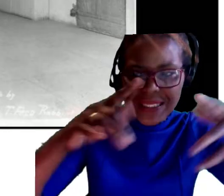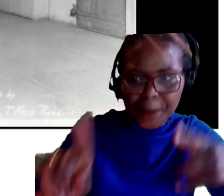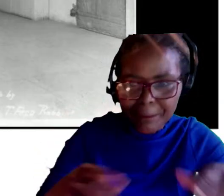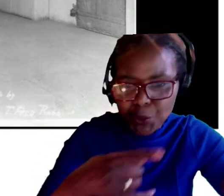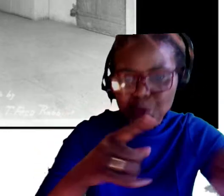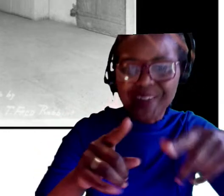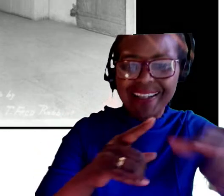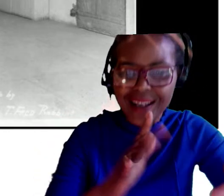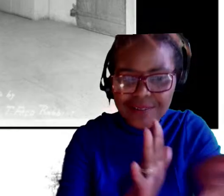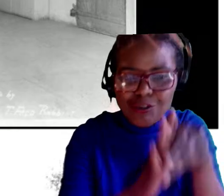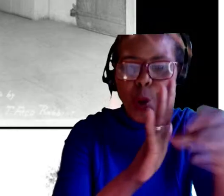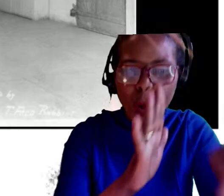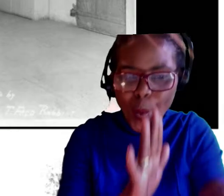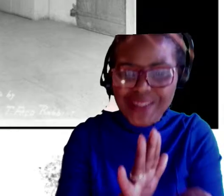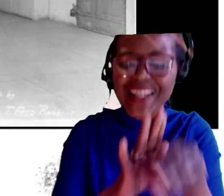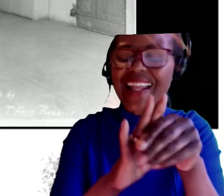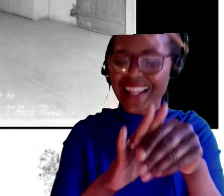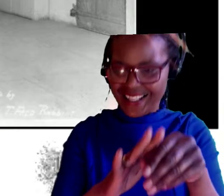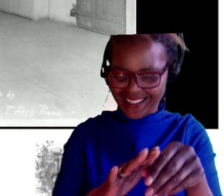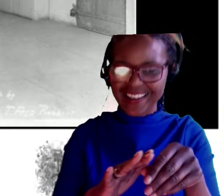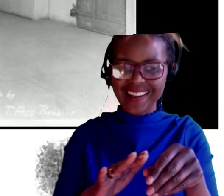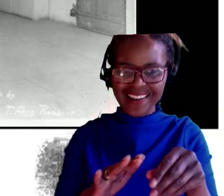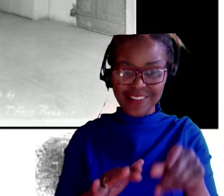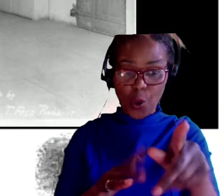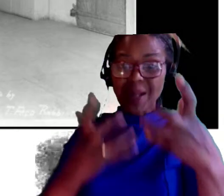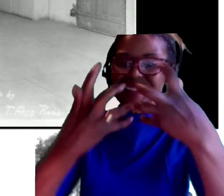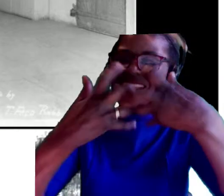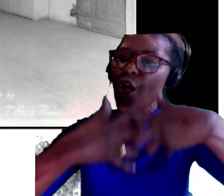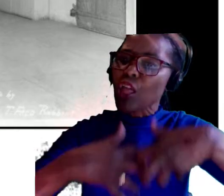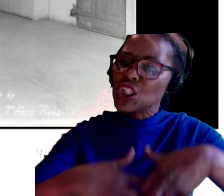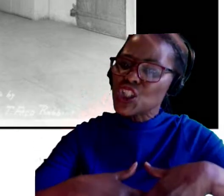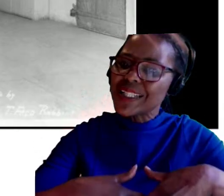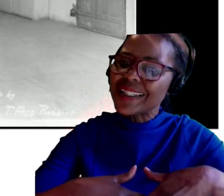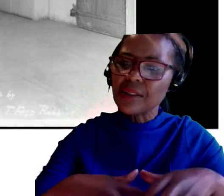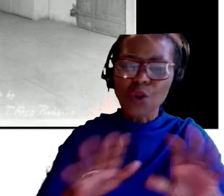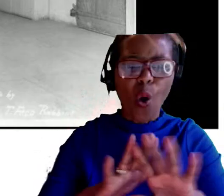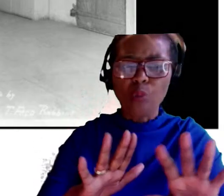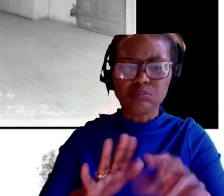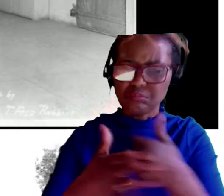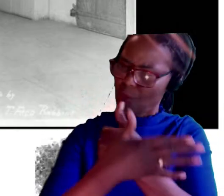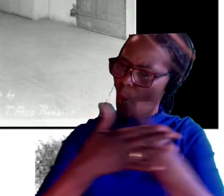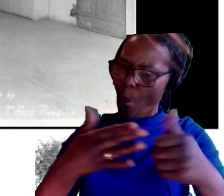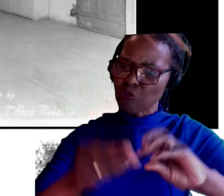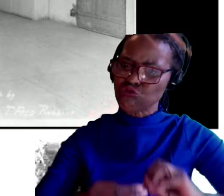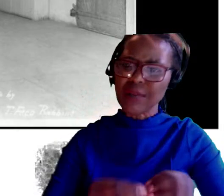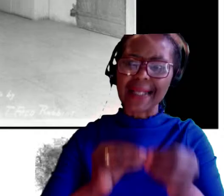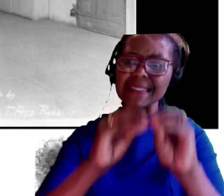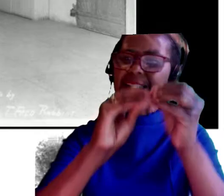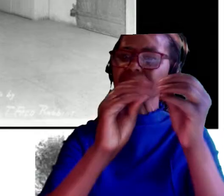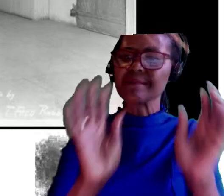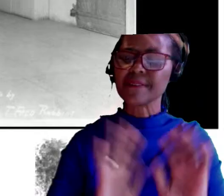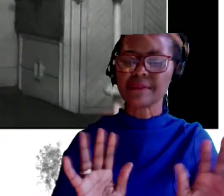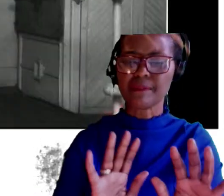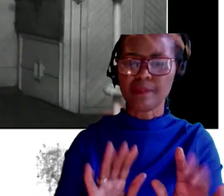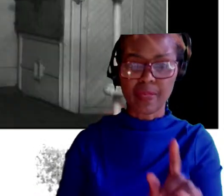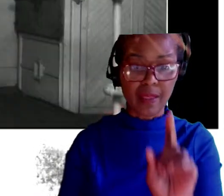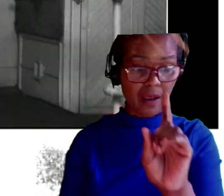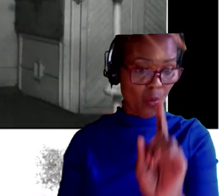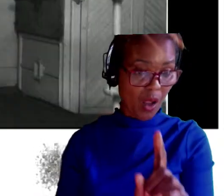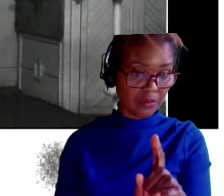Yet of course the technologies present in this story aren't all creative. One is very definitively the